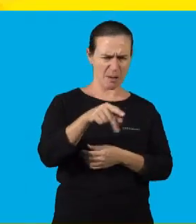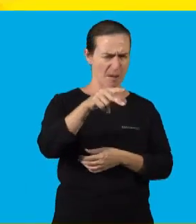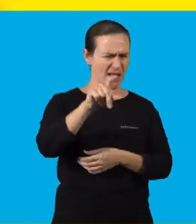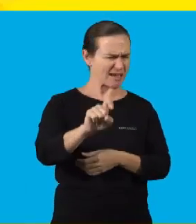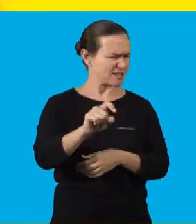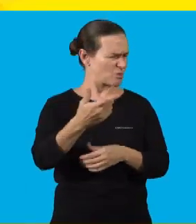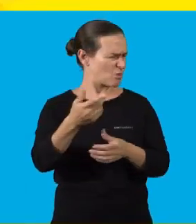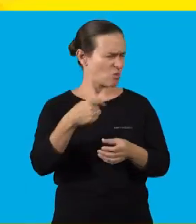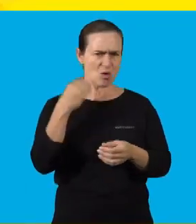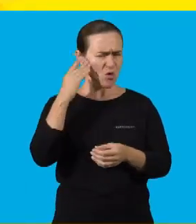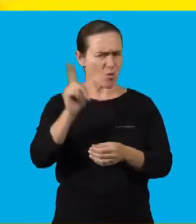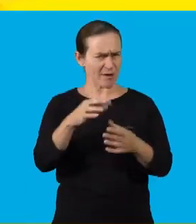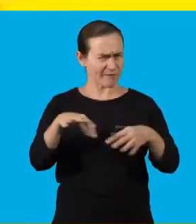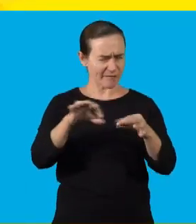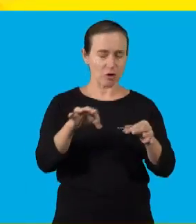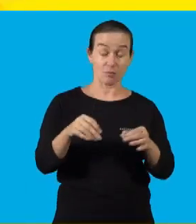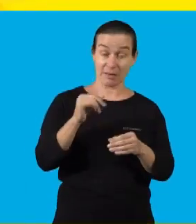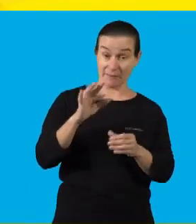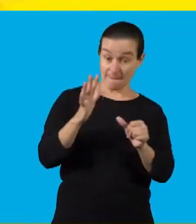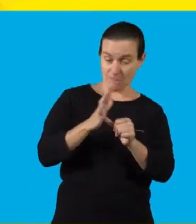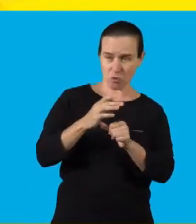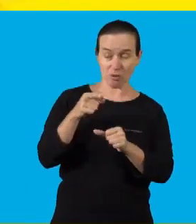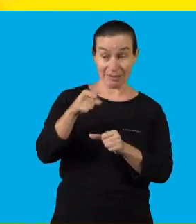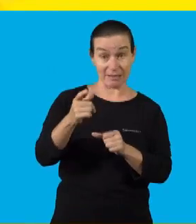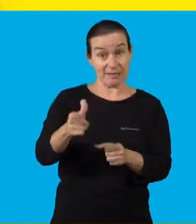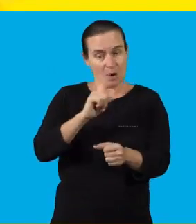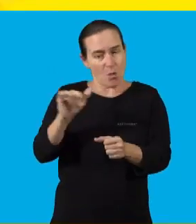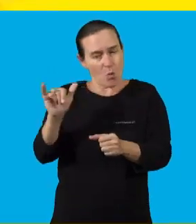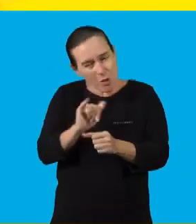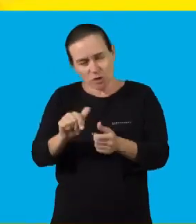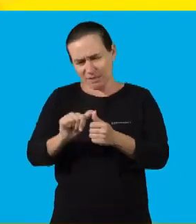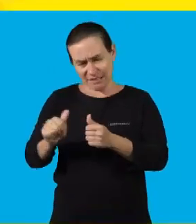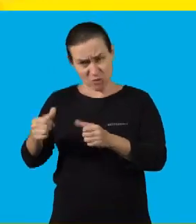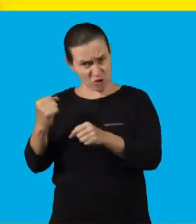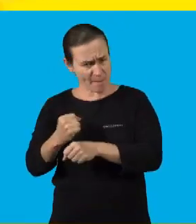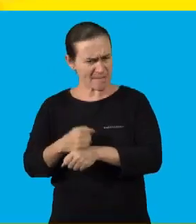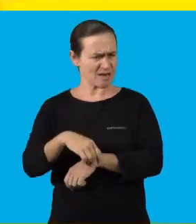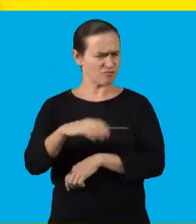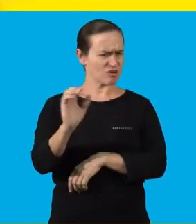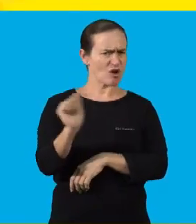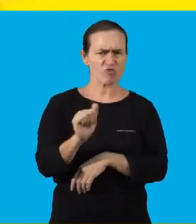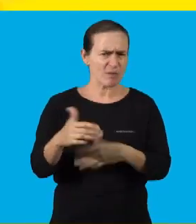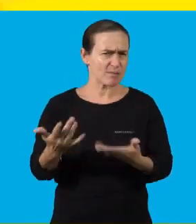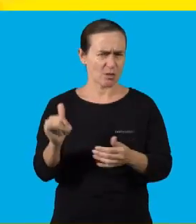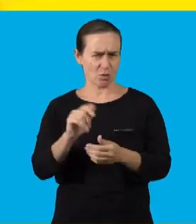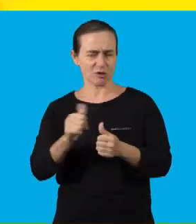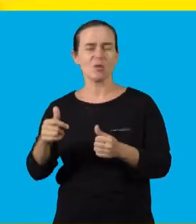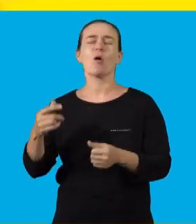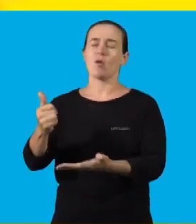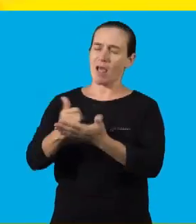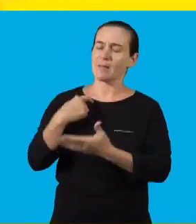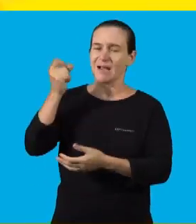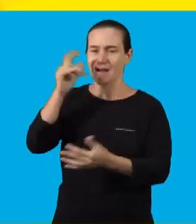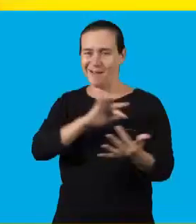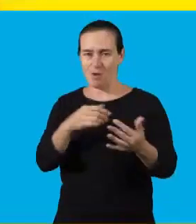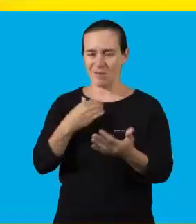the sequence, but as long as you are told which kind of sequence it is, then that should make things easy for you, because you would know how to